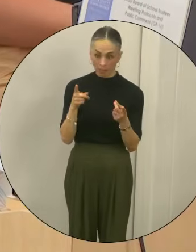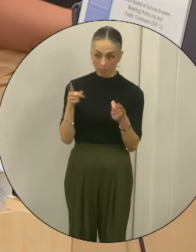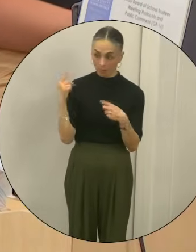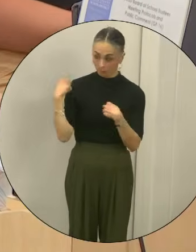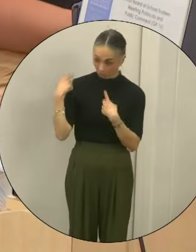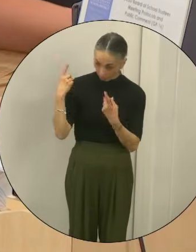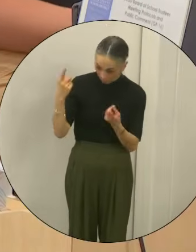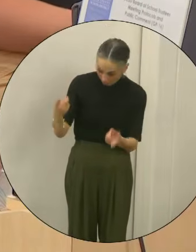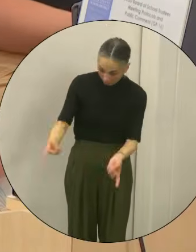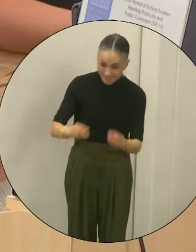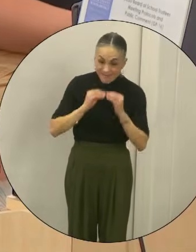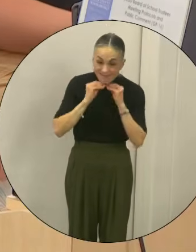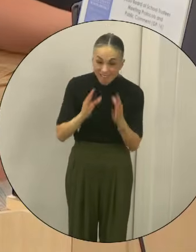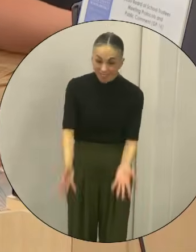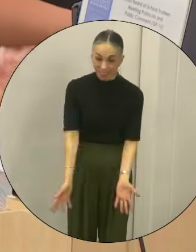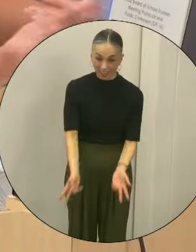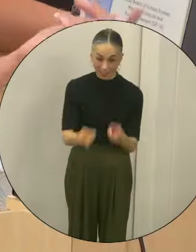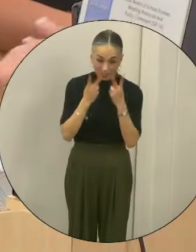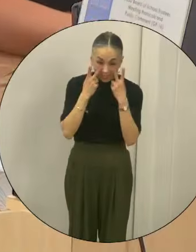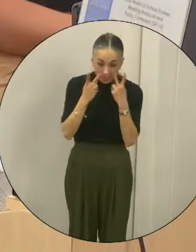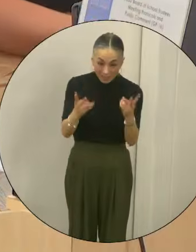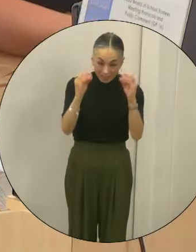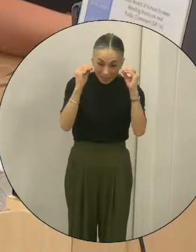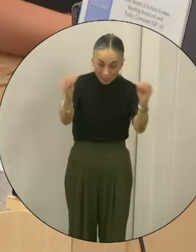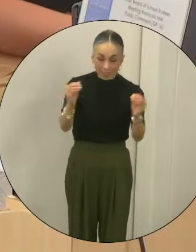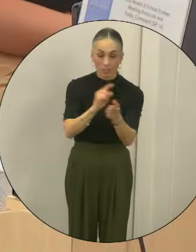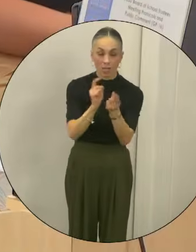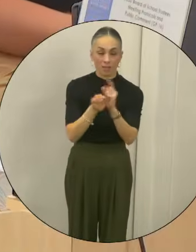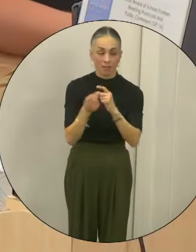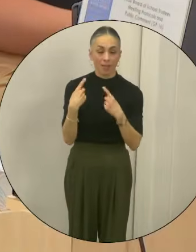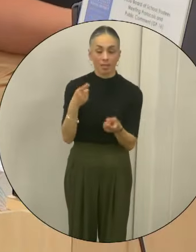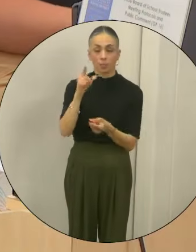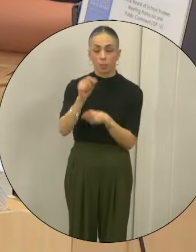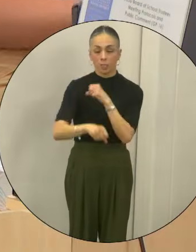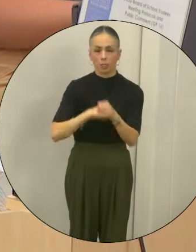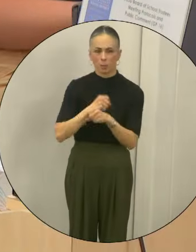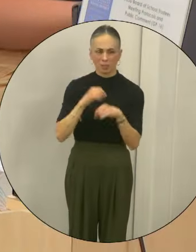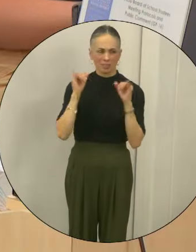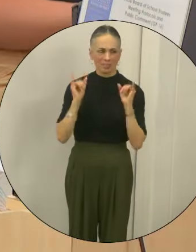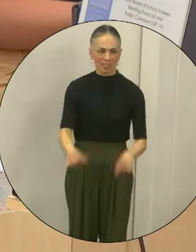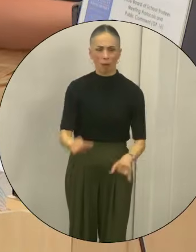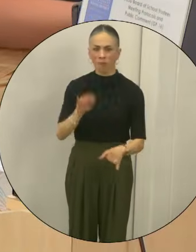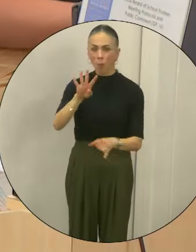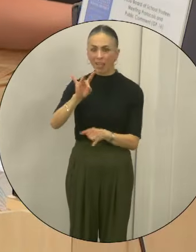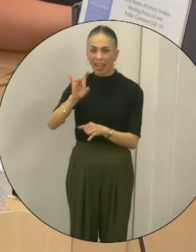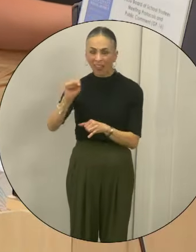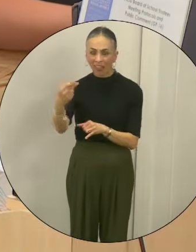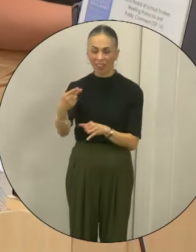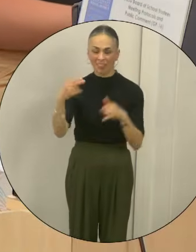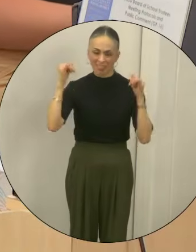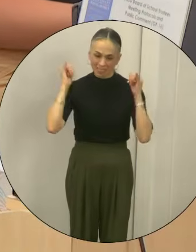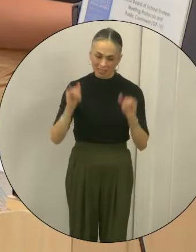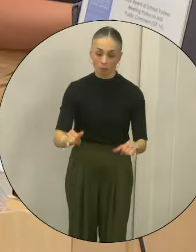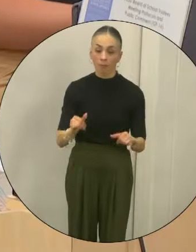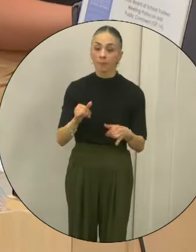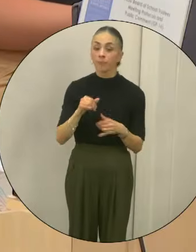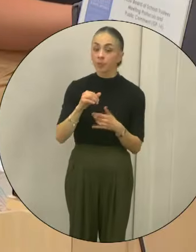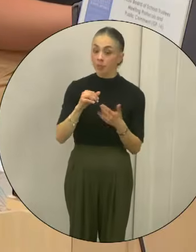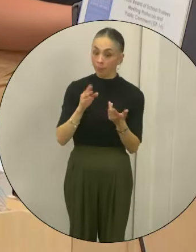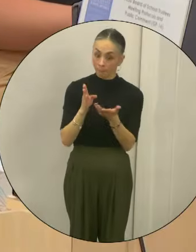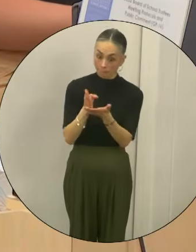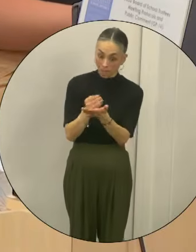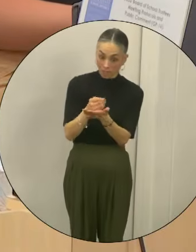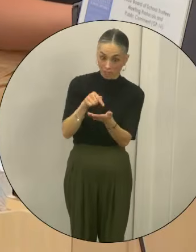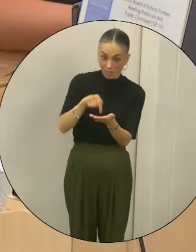nothing. I don't see any change. Last 20 years ago, we were still 48th. And when it comes to the budget,